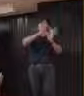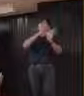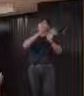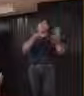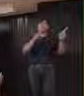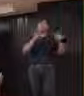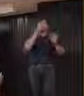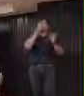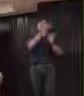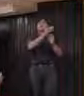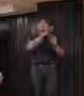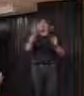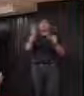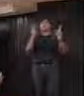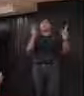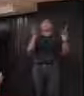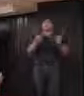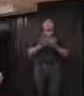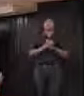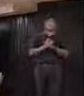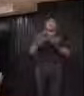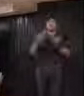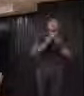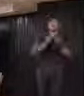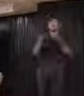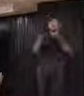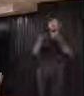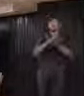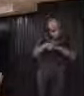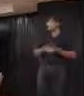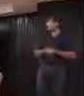and political development? And then